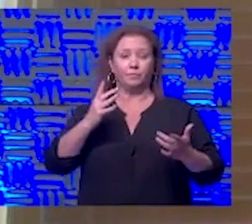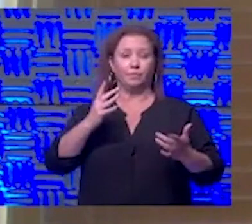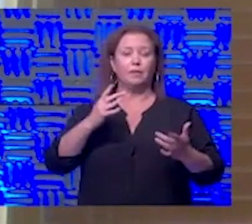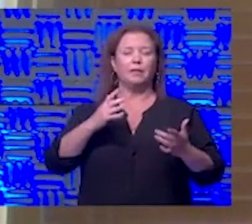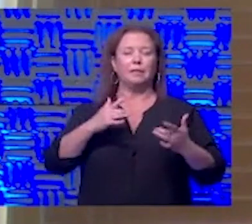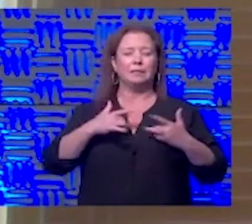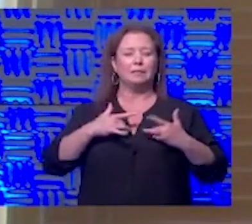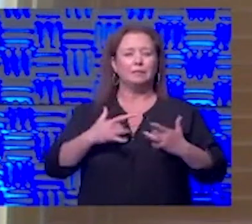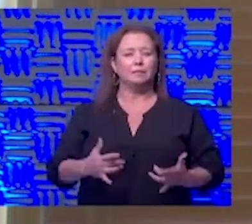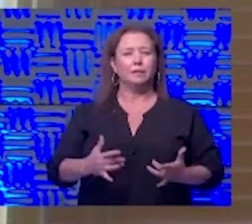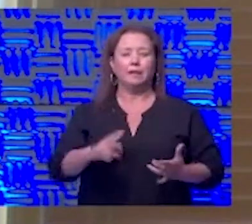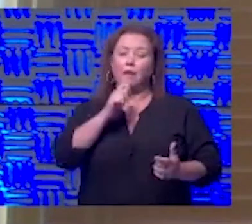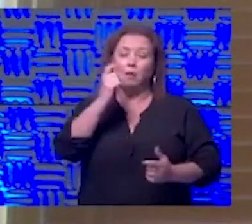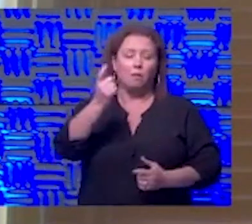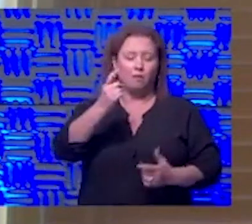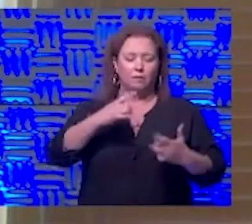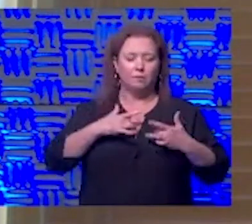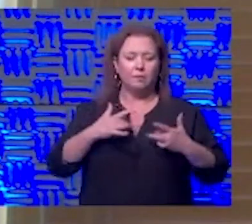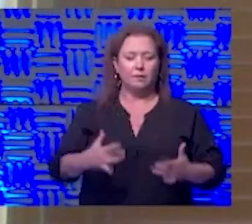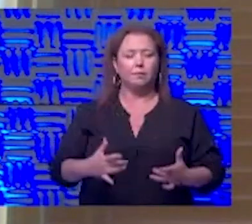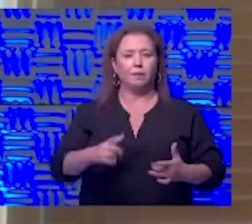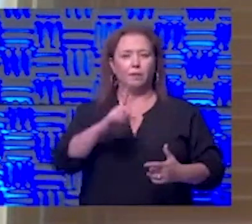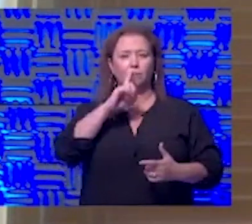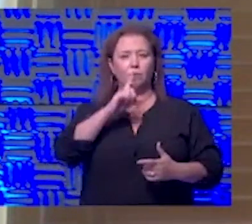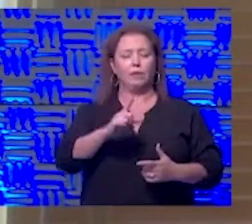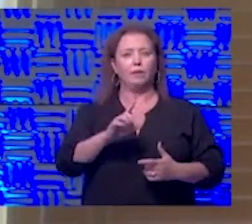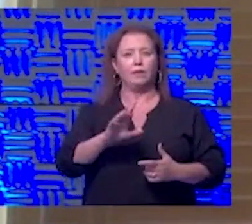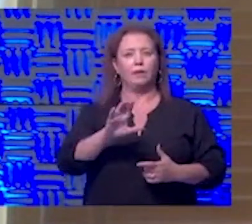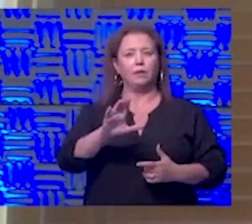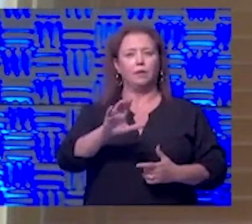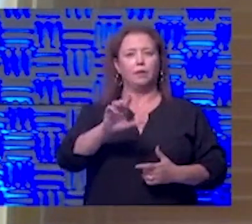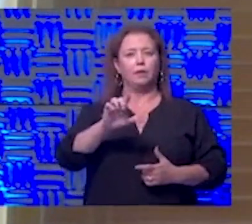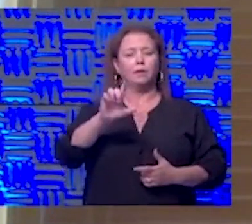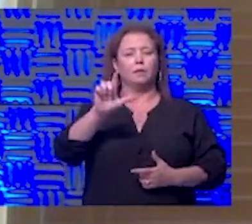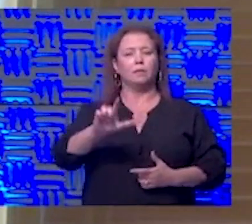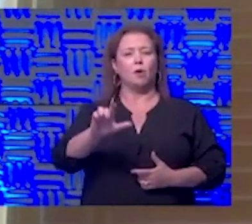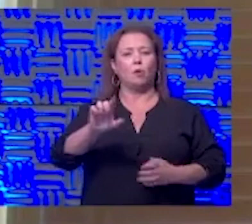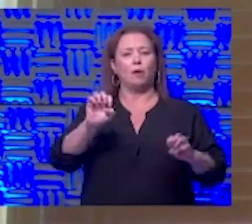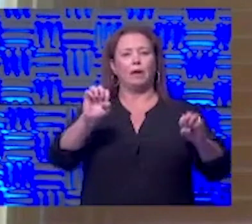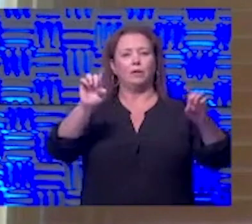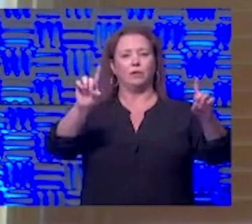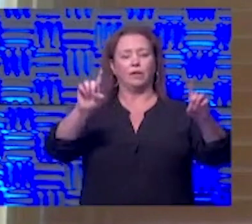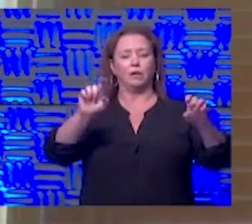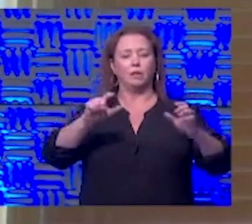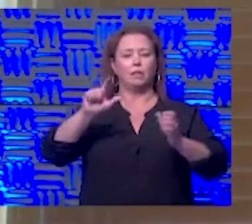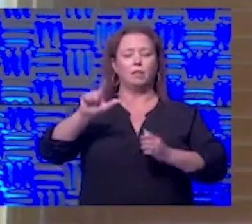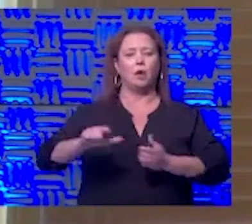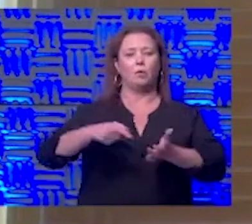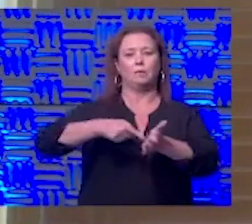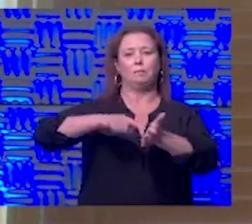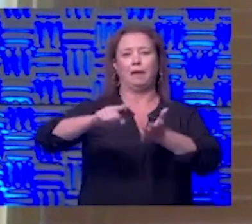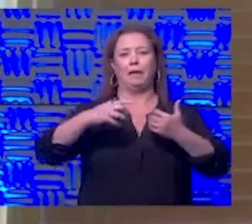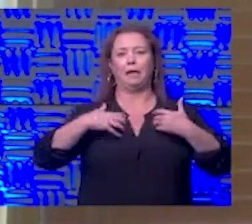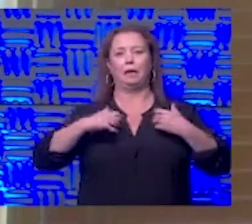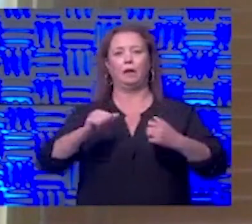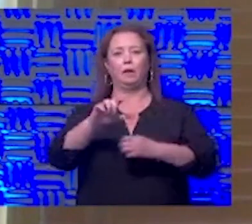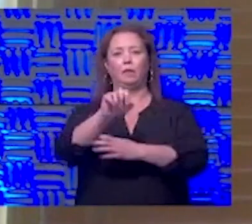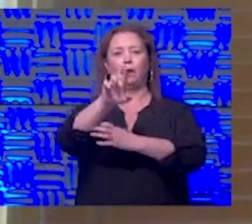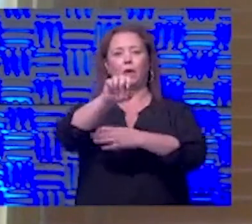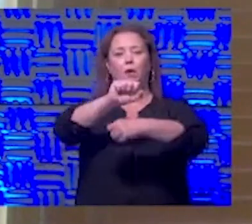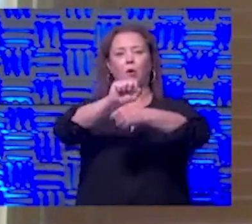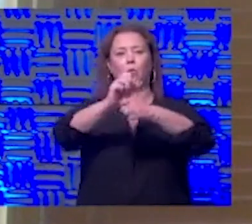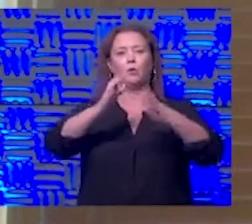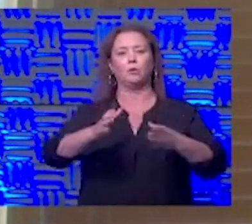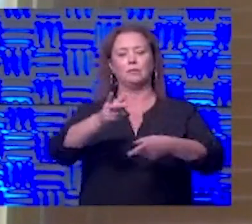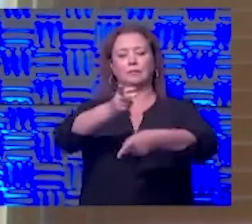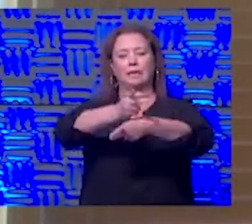but frequently, they really are our lowest educated, lowest paid healthcare workers taking care